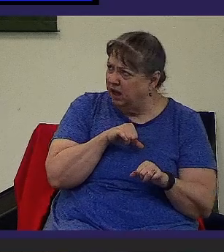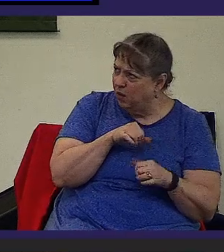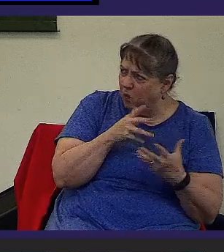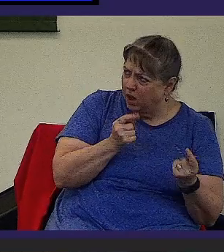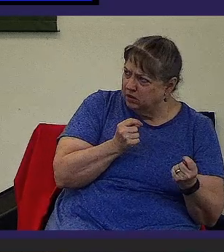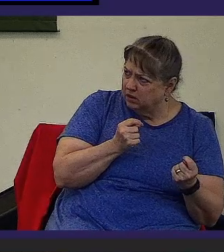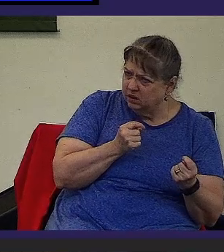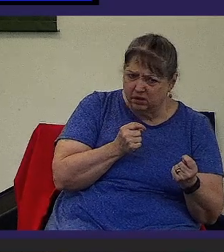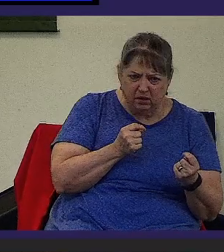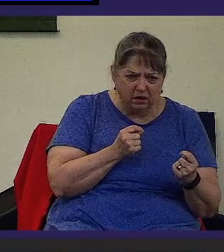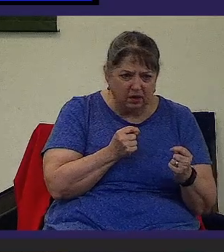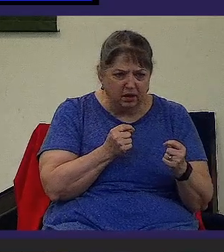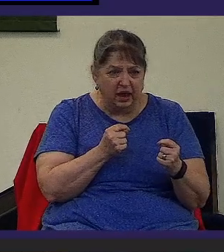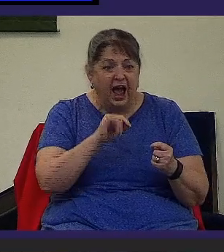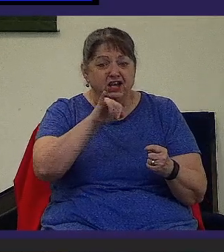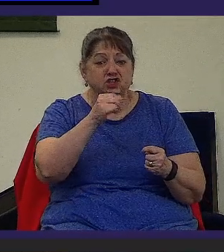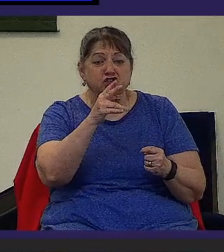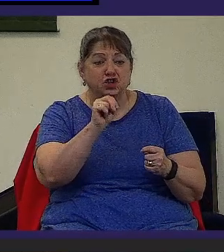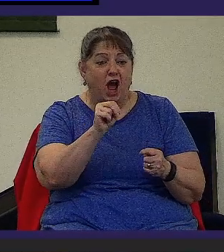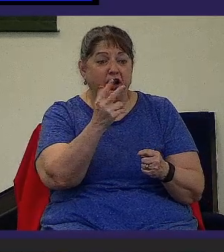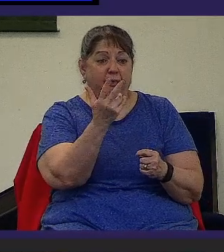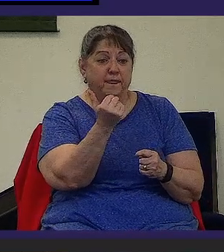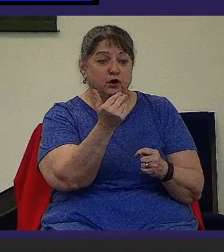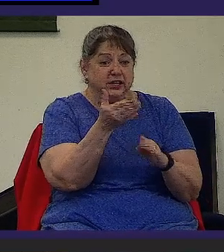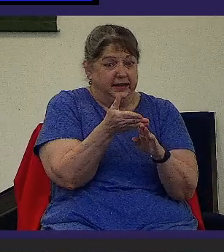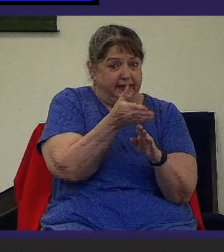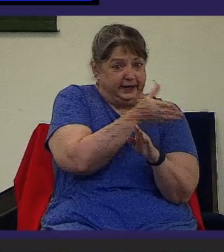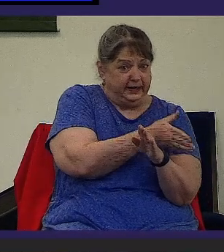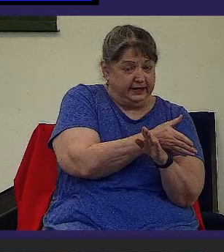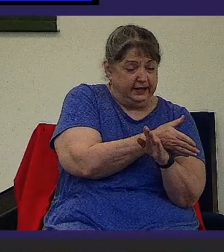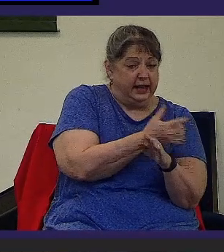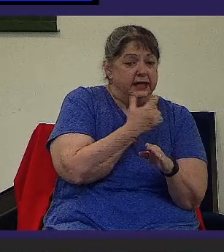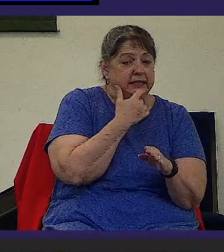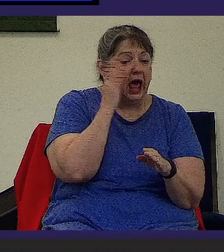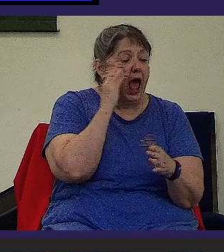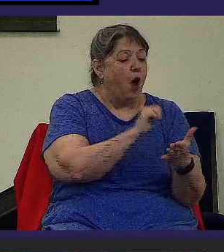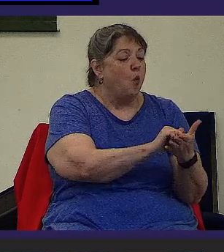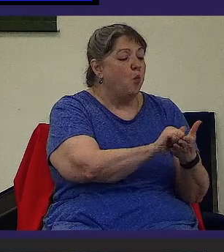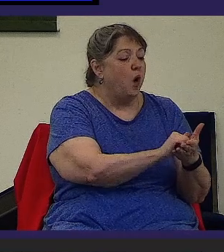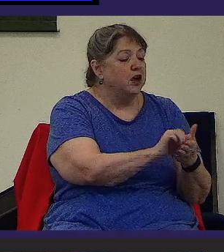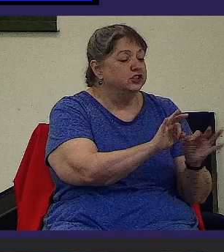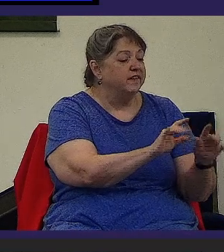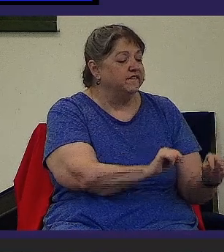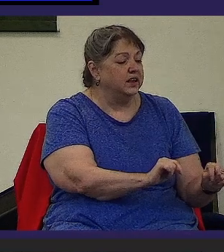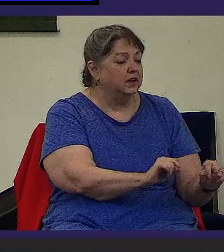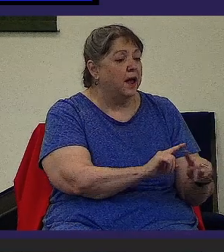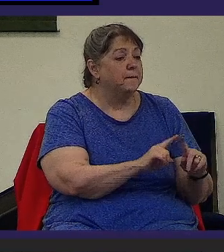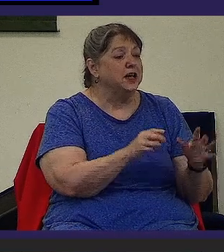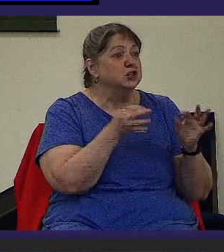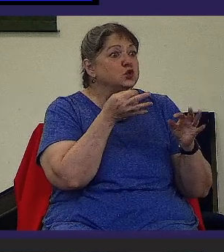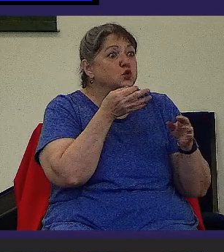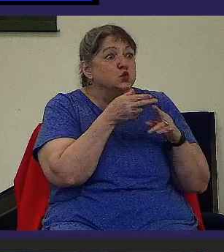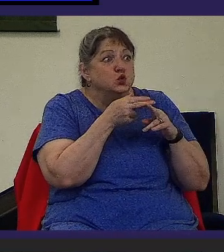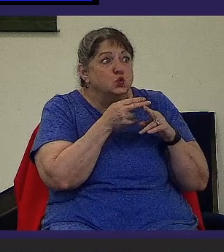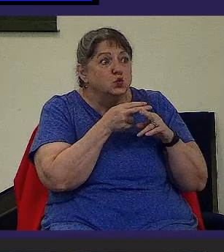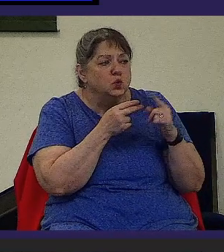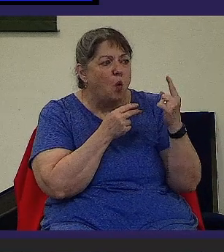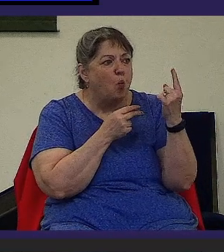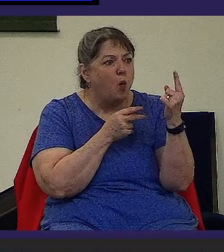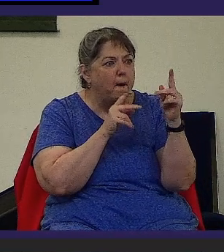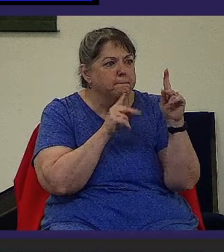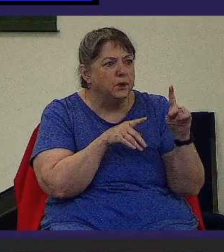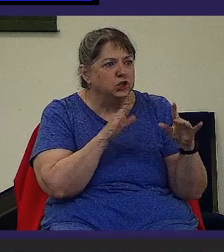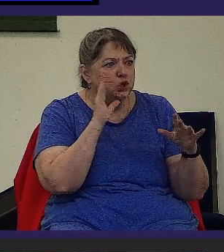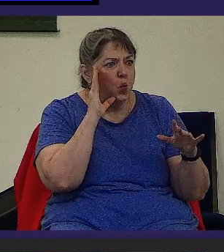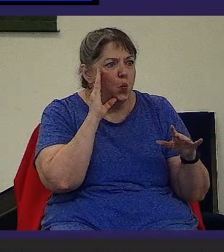jesus says to them he says one of you will betray me in verse in verse 21 of chapter